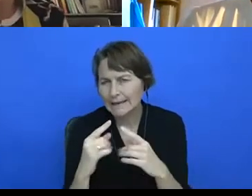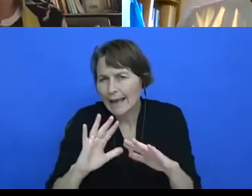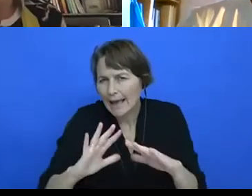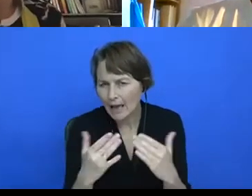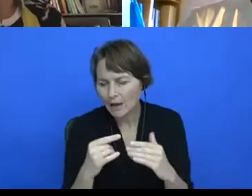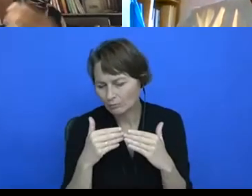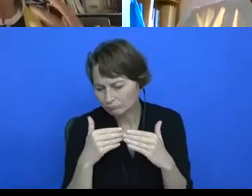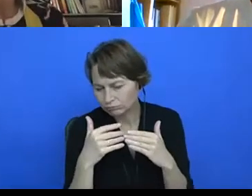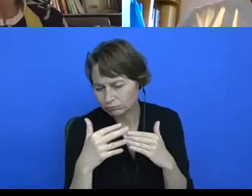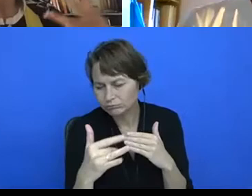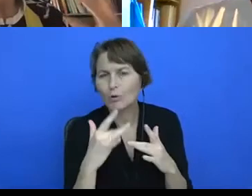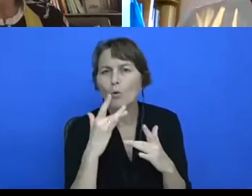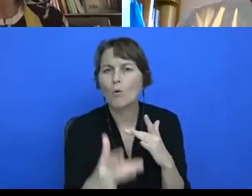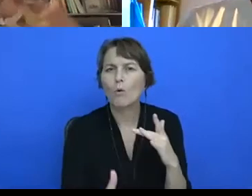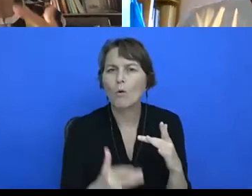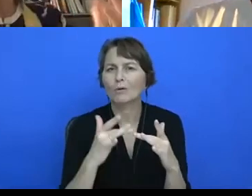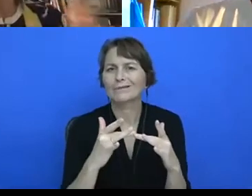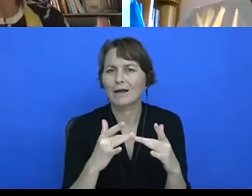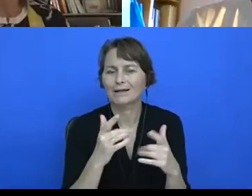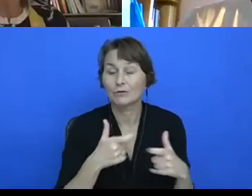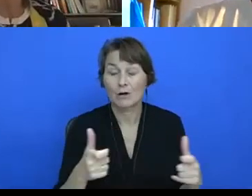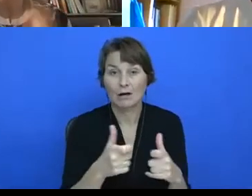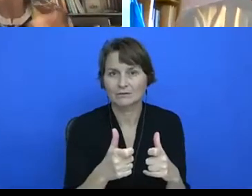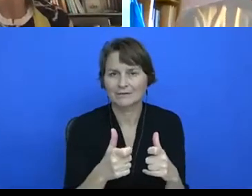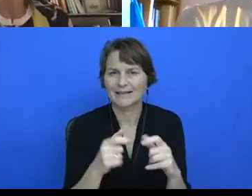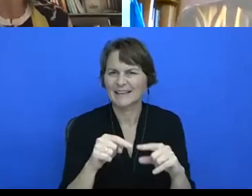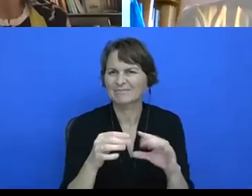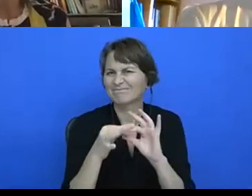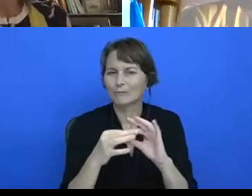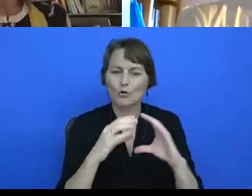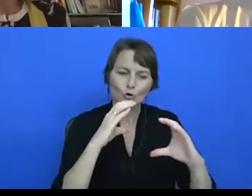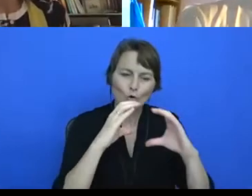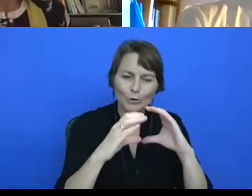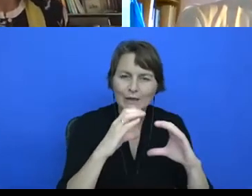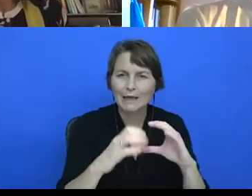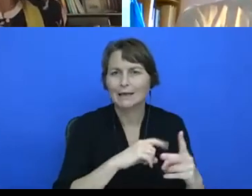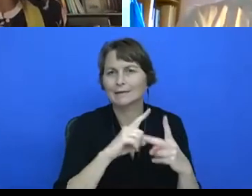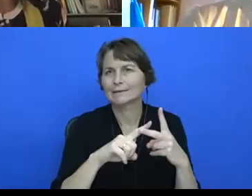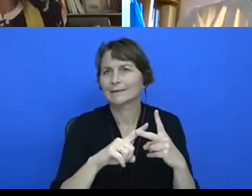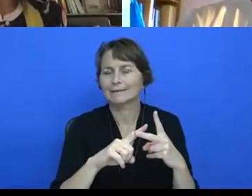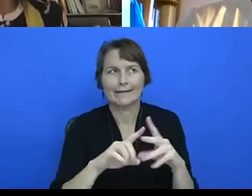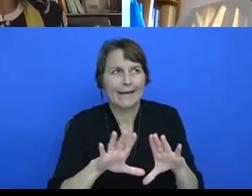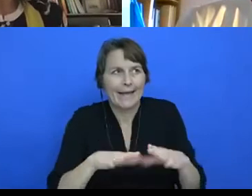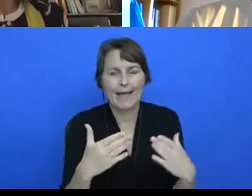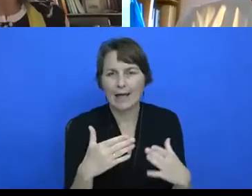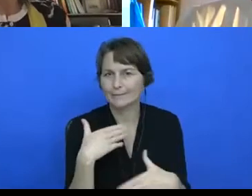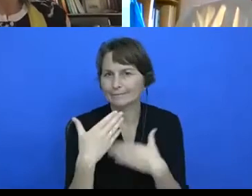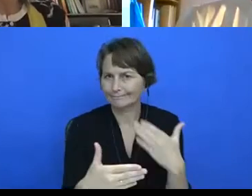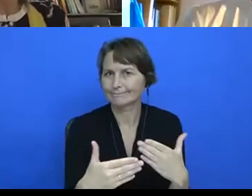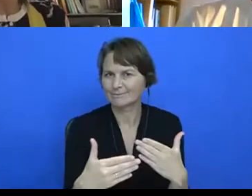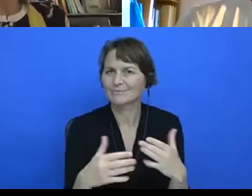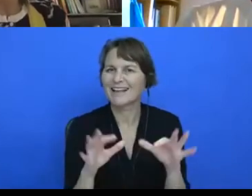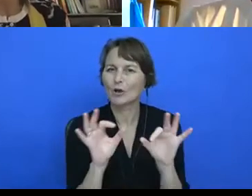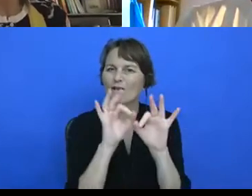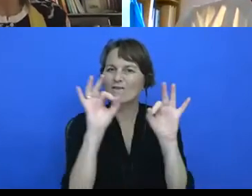about communication, about how we do things within the new formats of communication we have. So